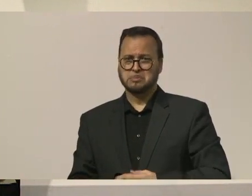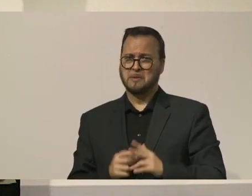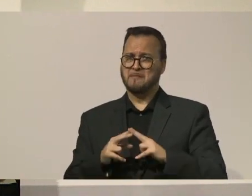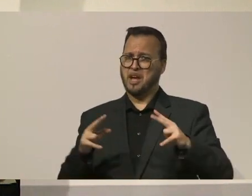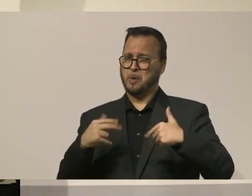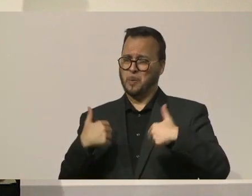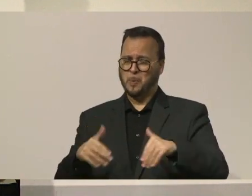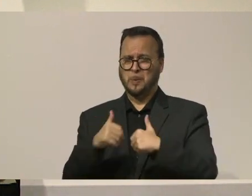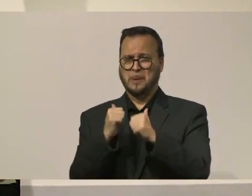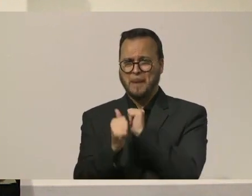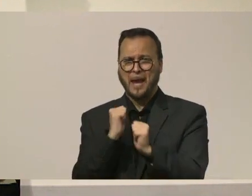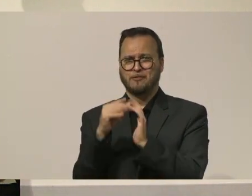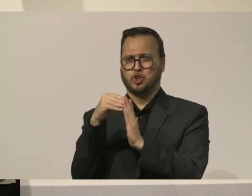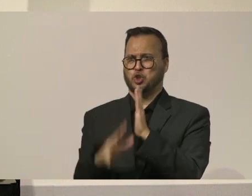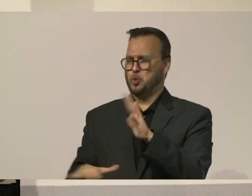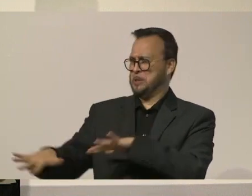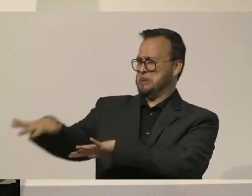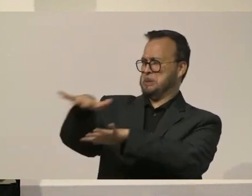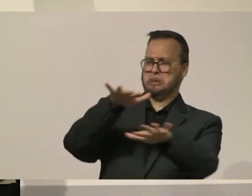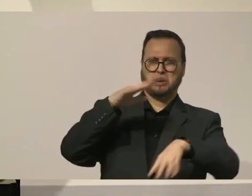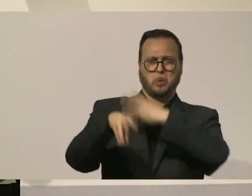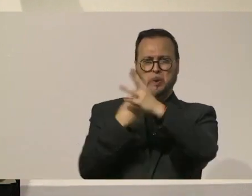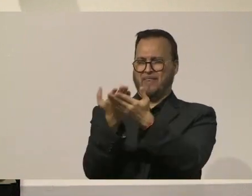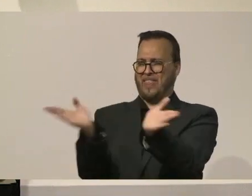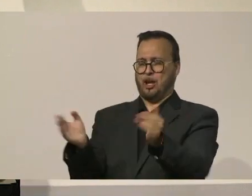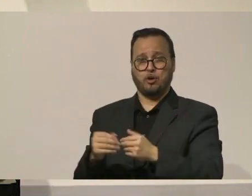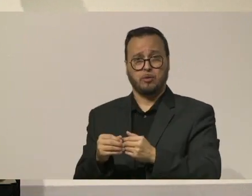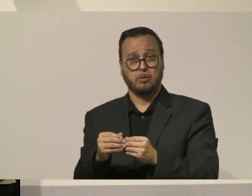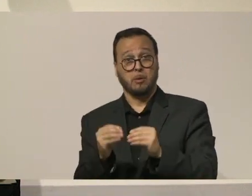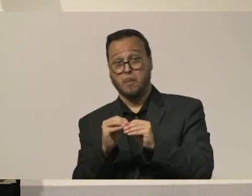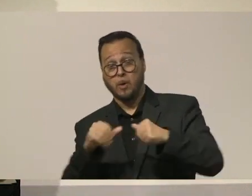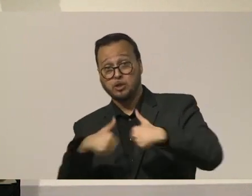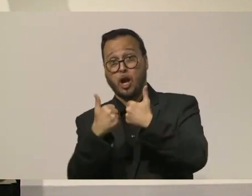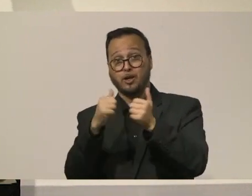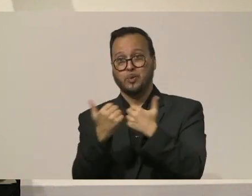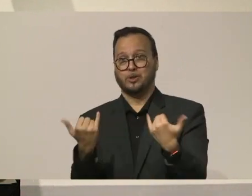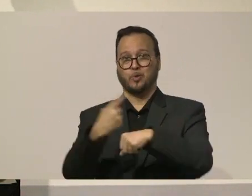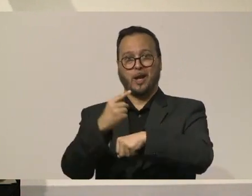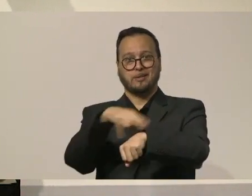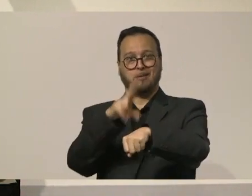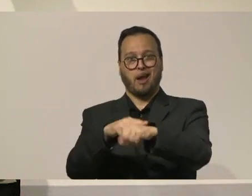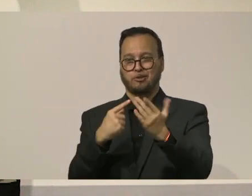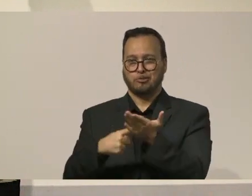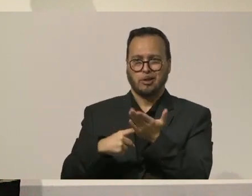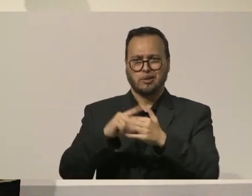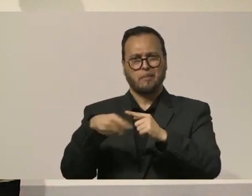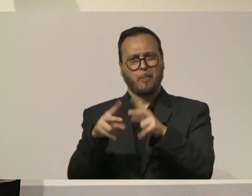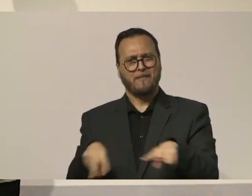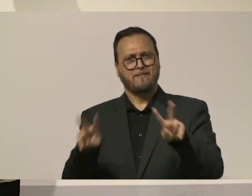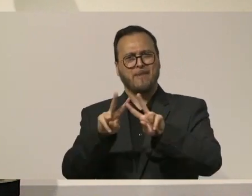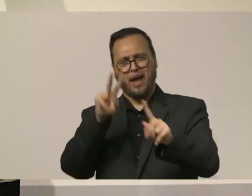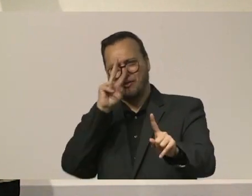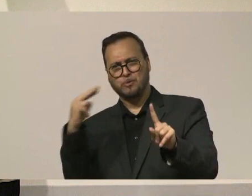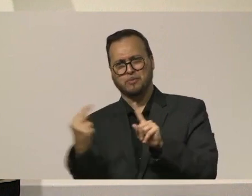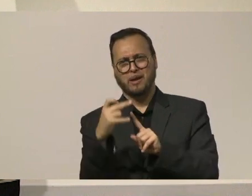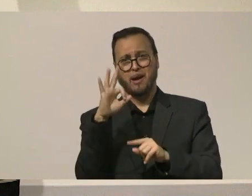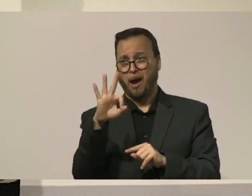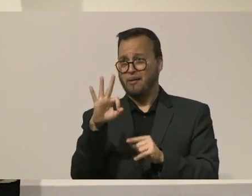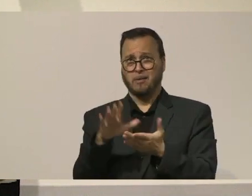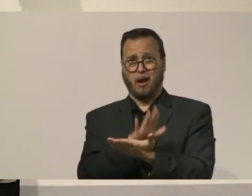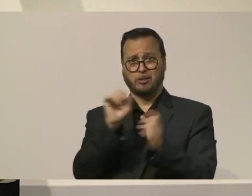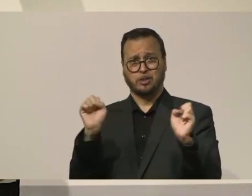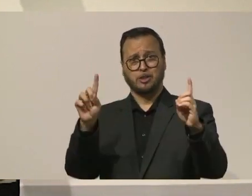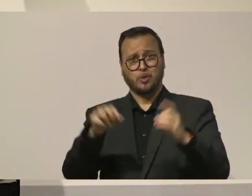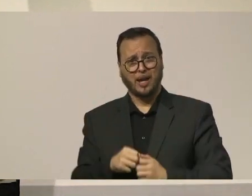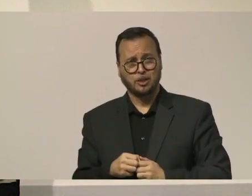student marketplace out there, made more challenging by today's national conversation over the value proposition of a college education,